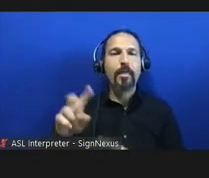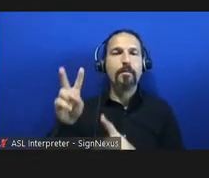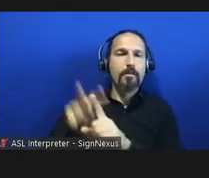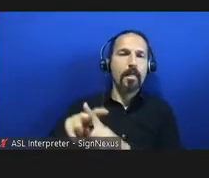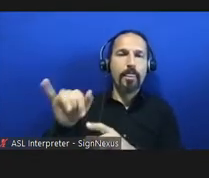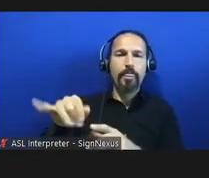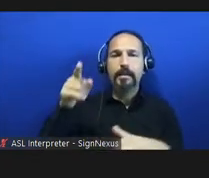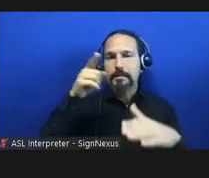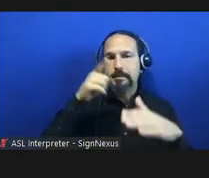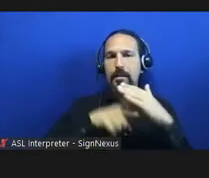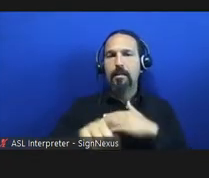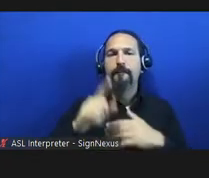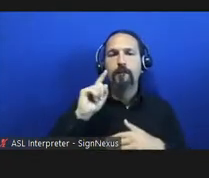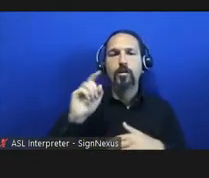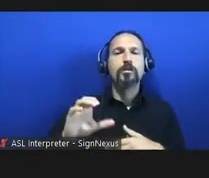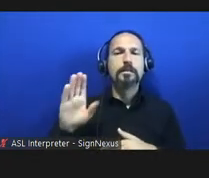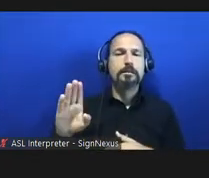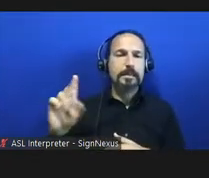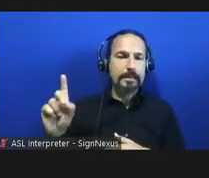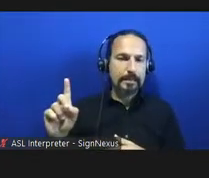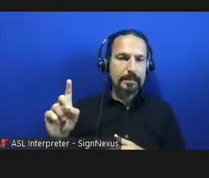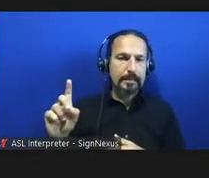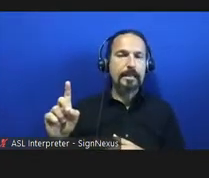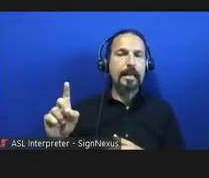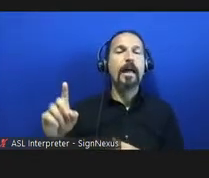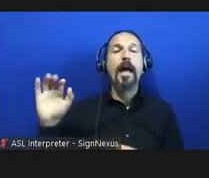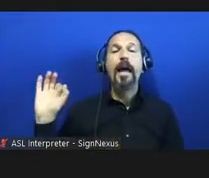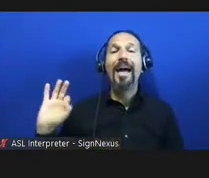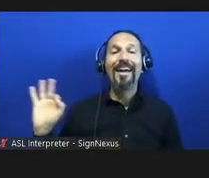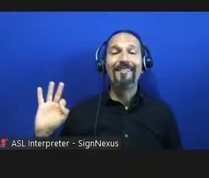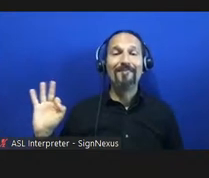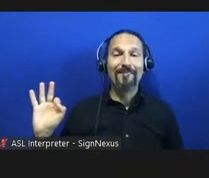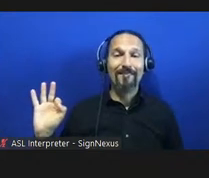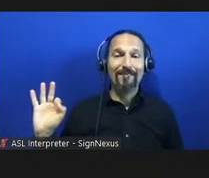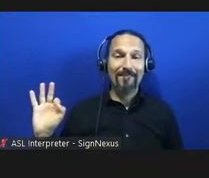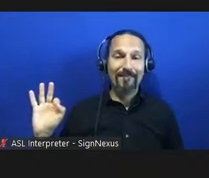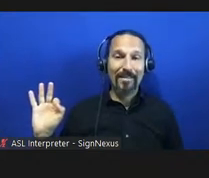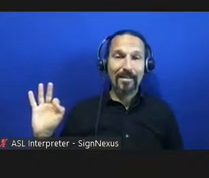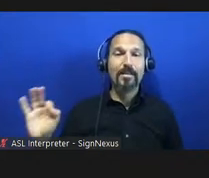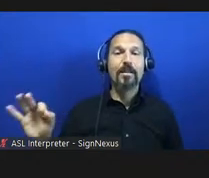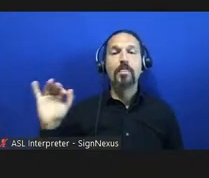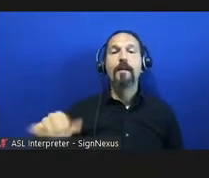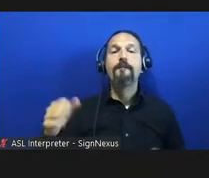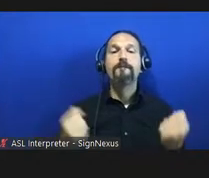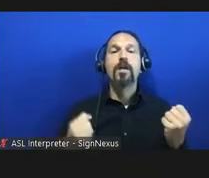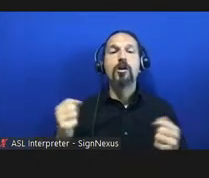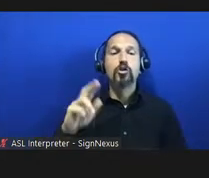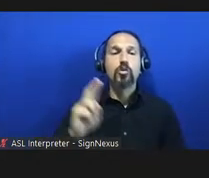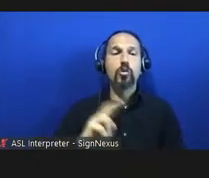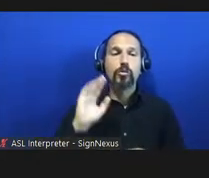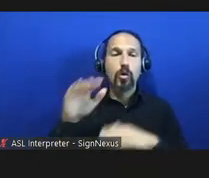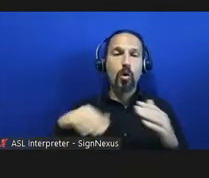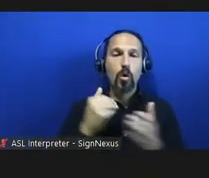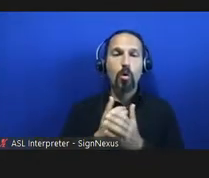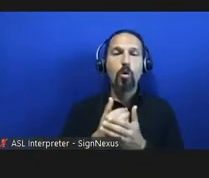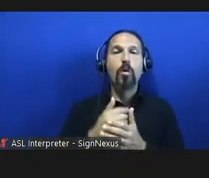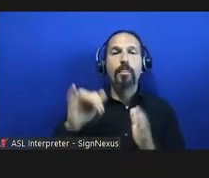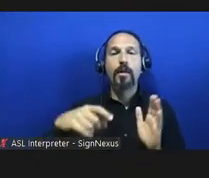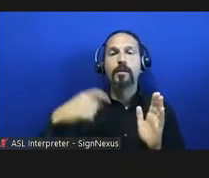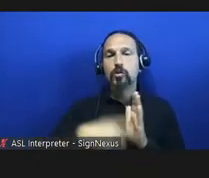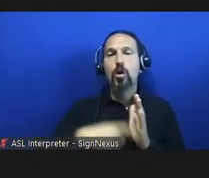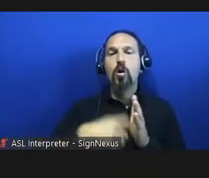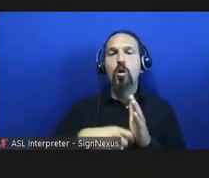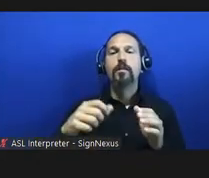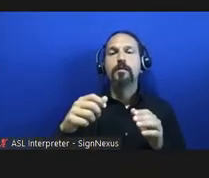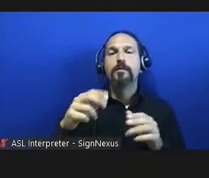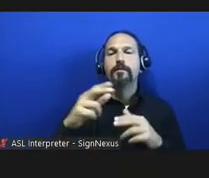tunnels that enter into the central business district and in F Vehicles using all of the told facilities that